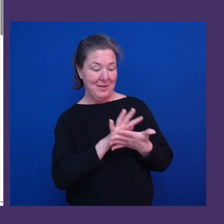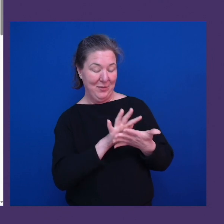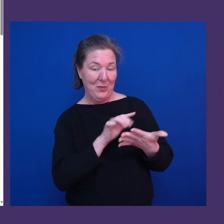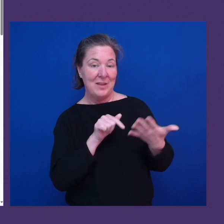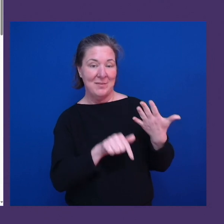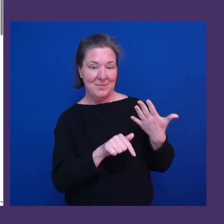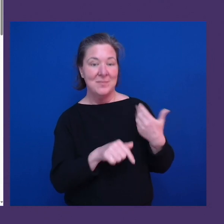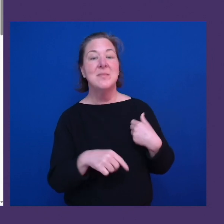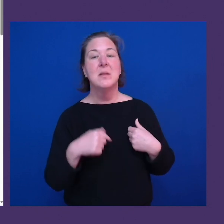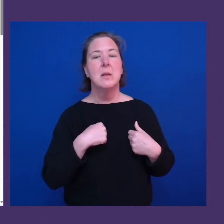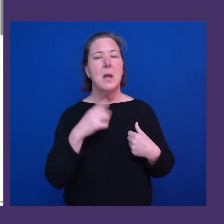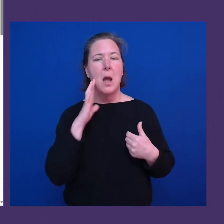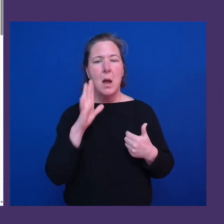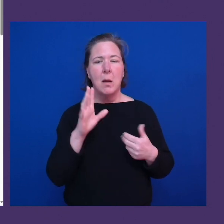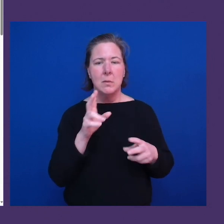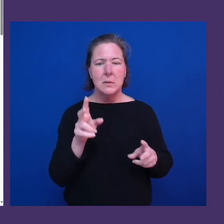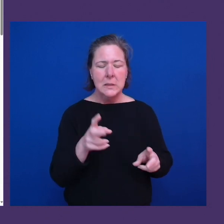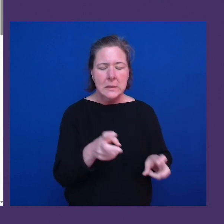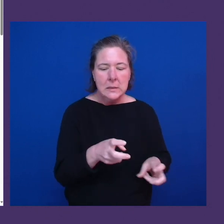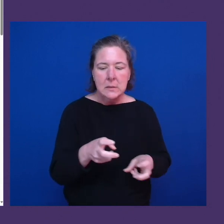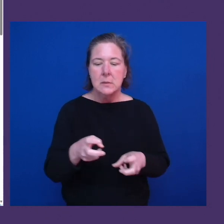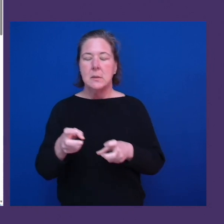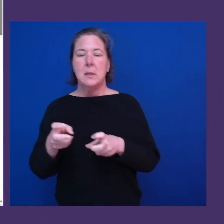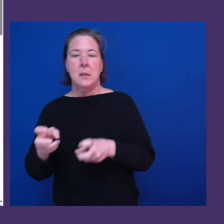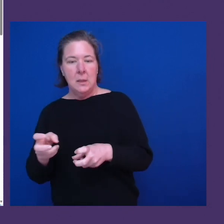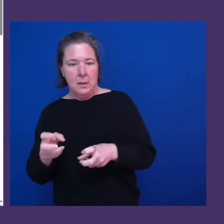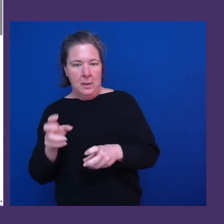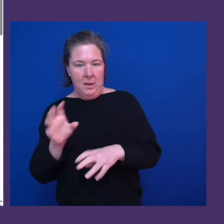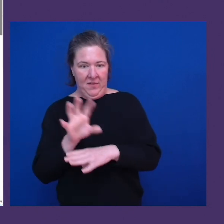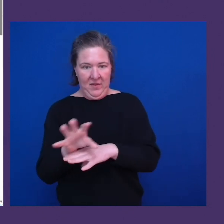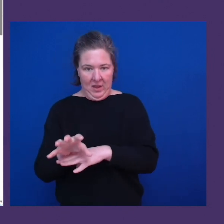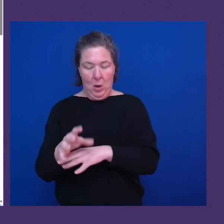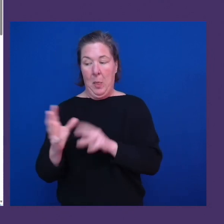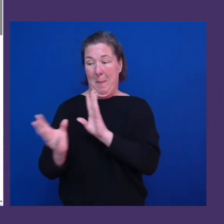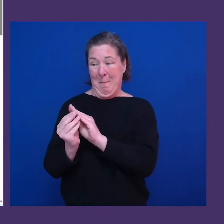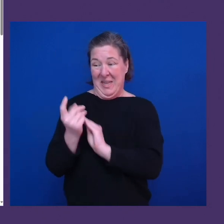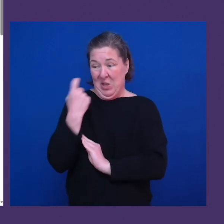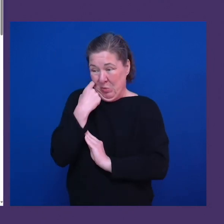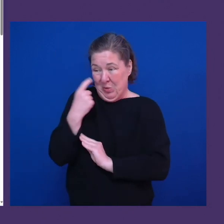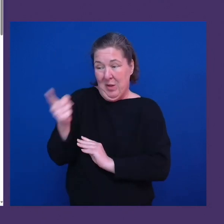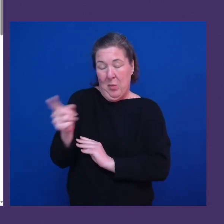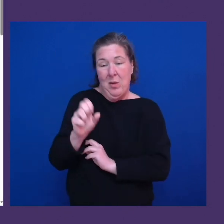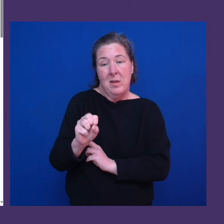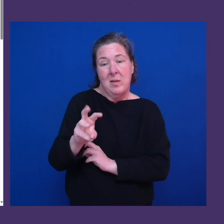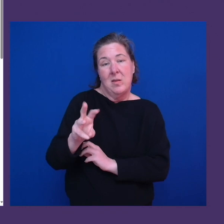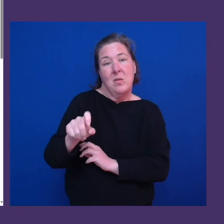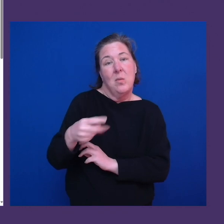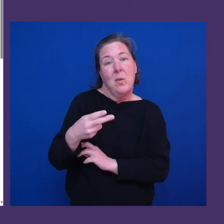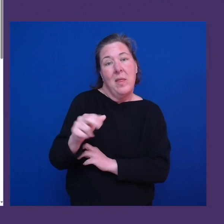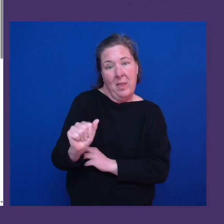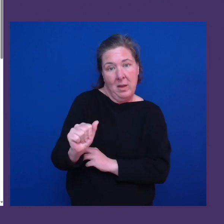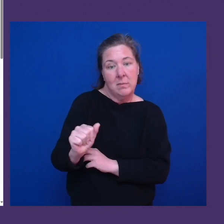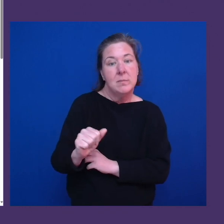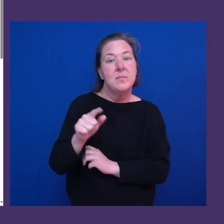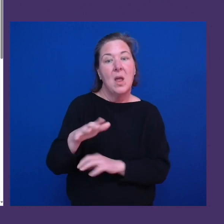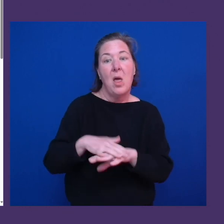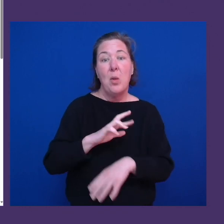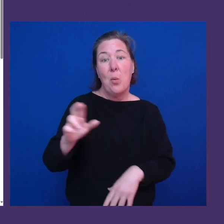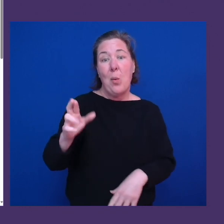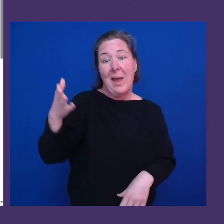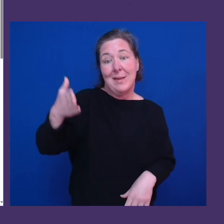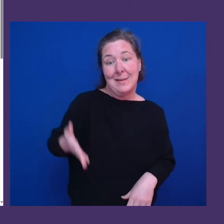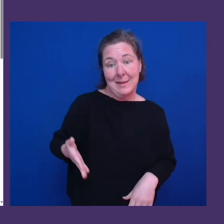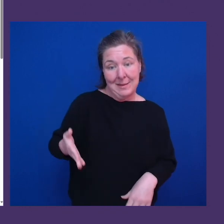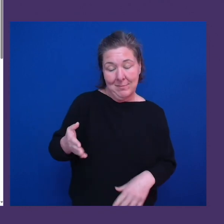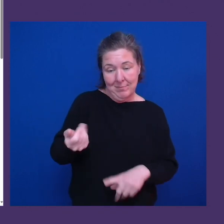So I'm going to drag in a video of a meeting that I recently had with Swetha. Along the right-hand side are a number